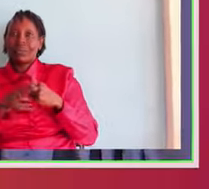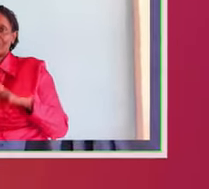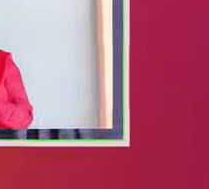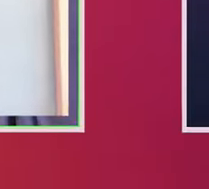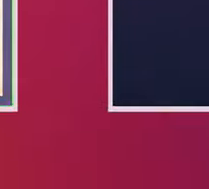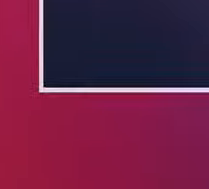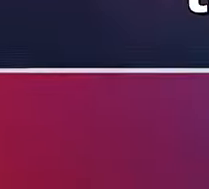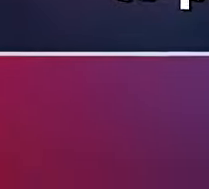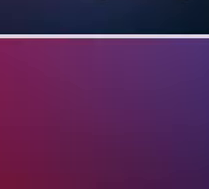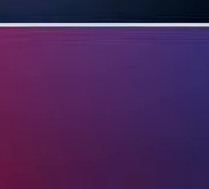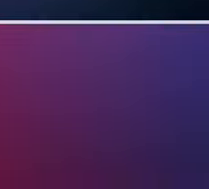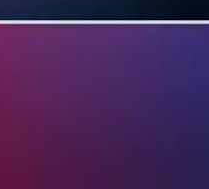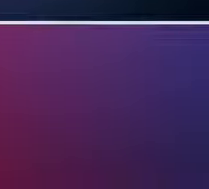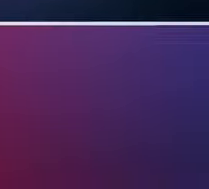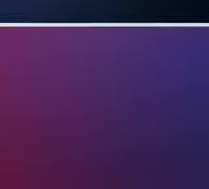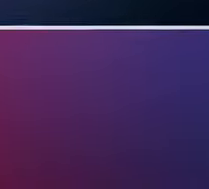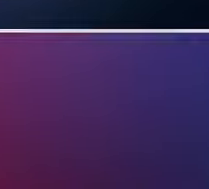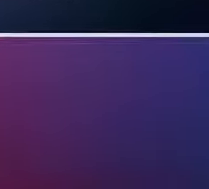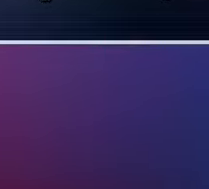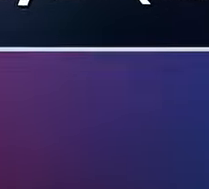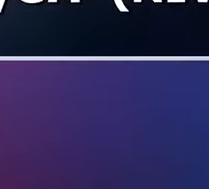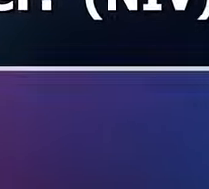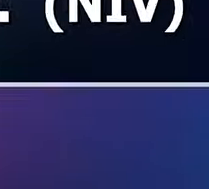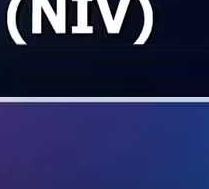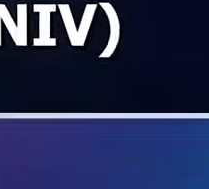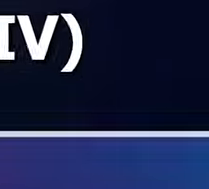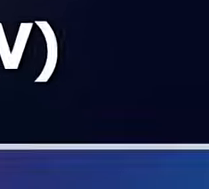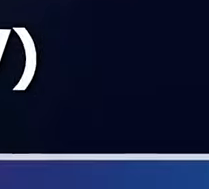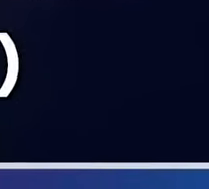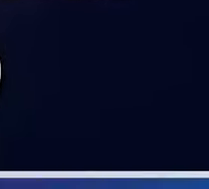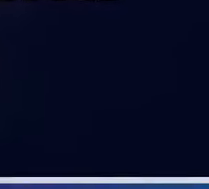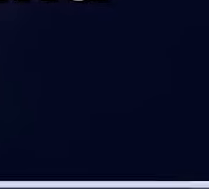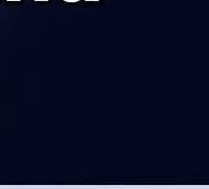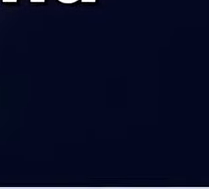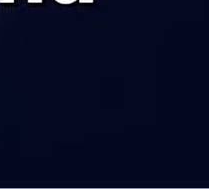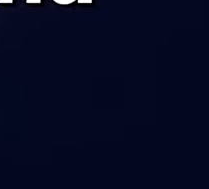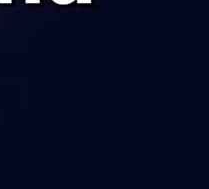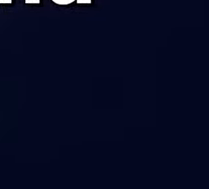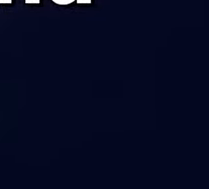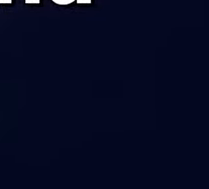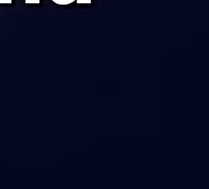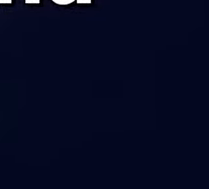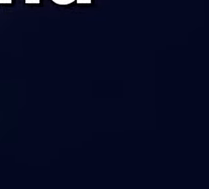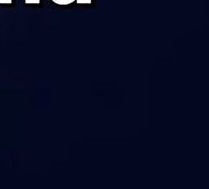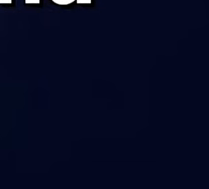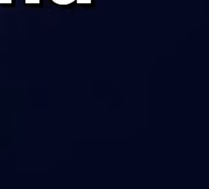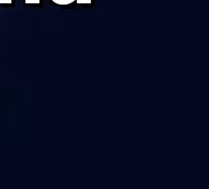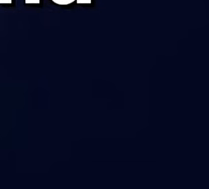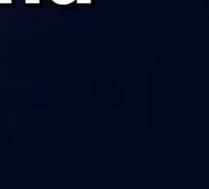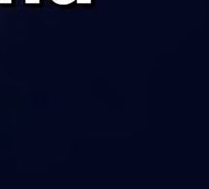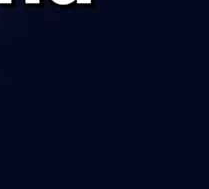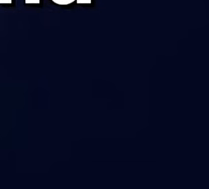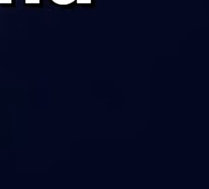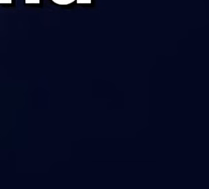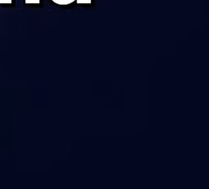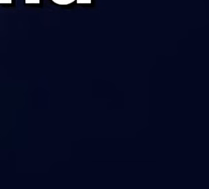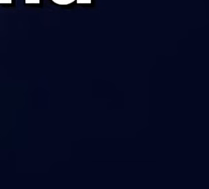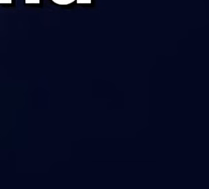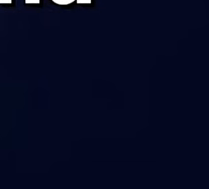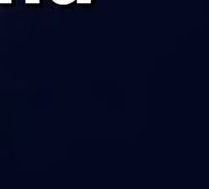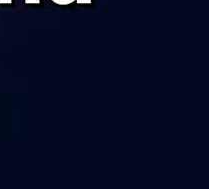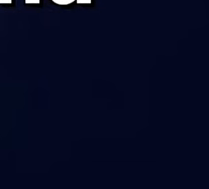word. Acts chapter 2 and verse 42 to 47. Famous passage. And